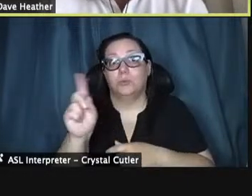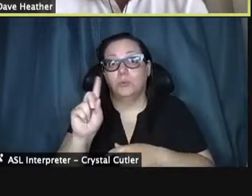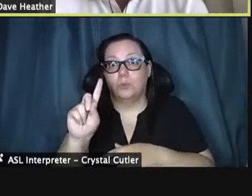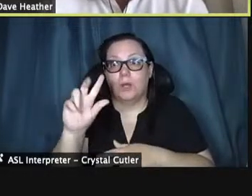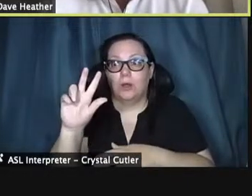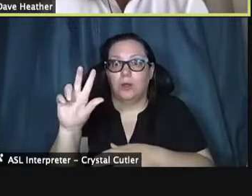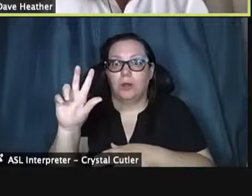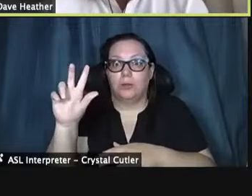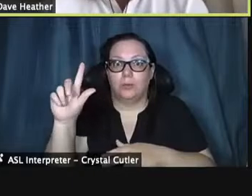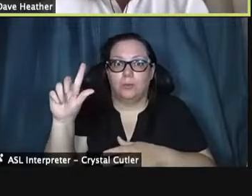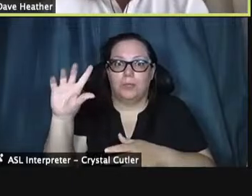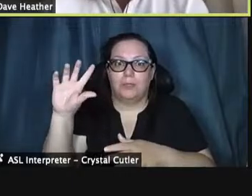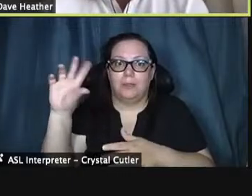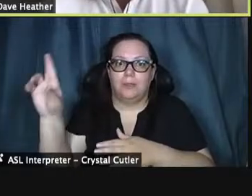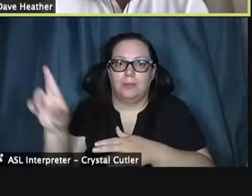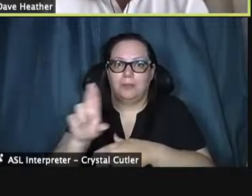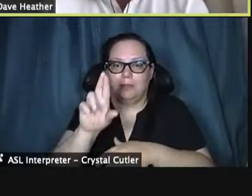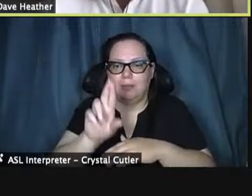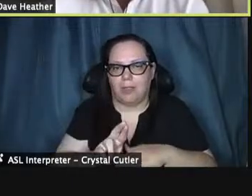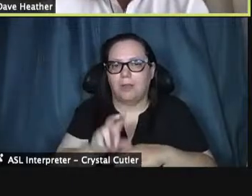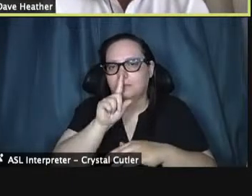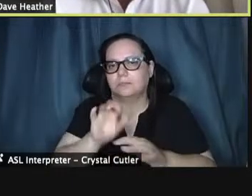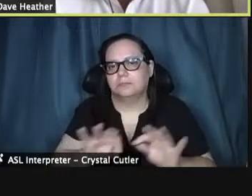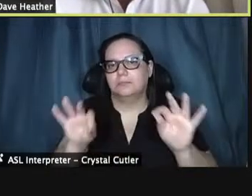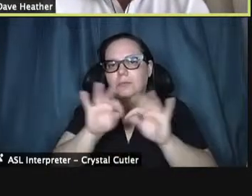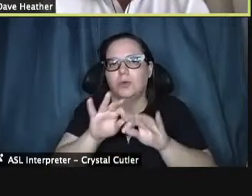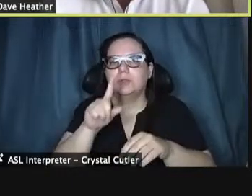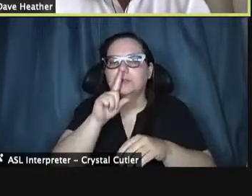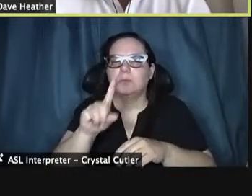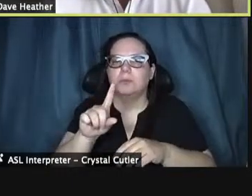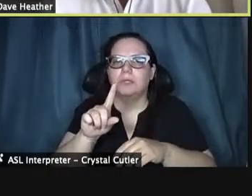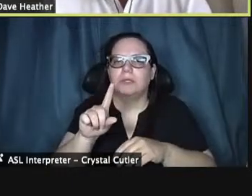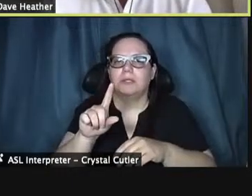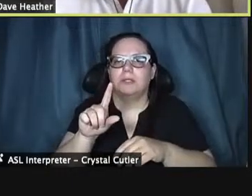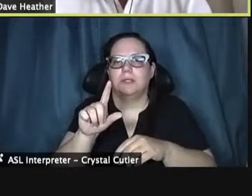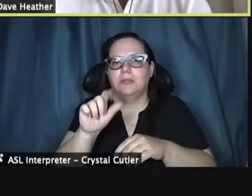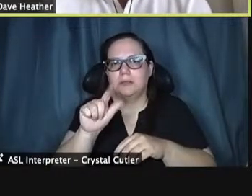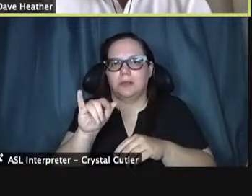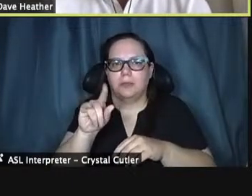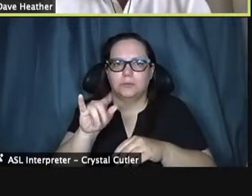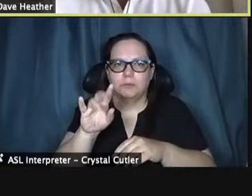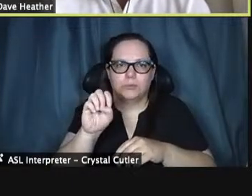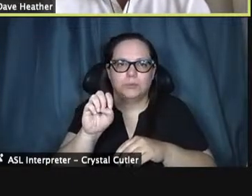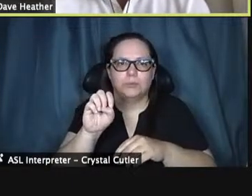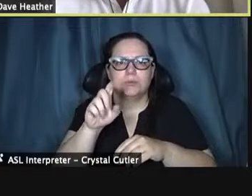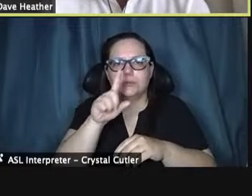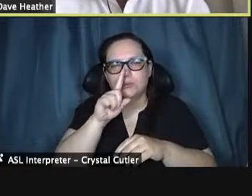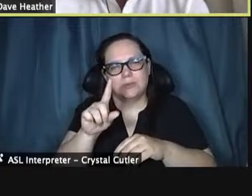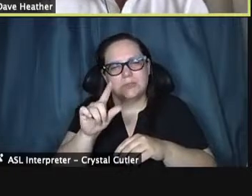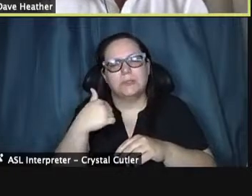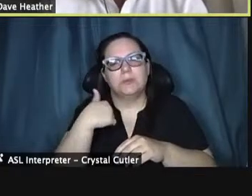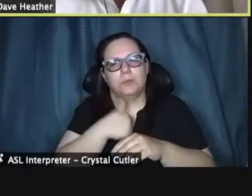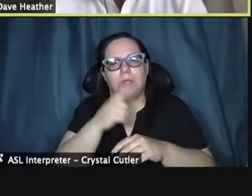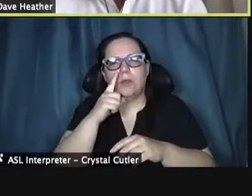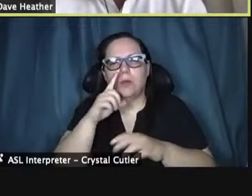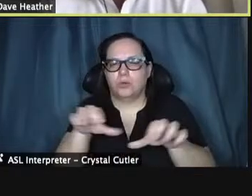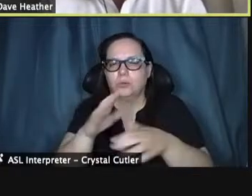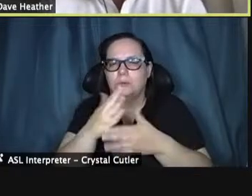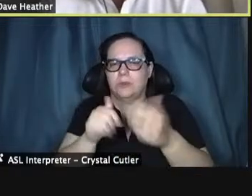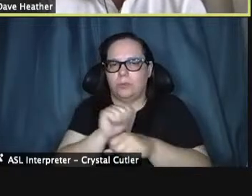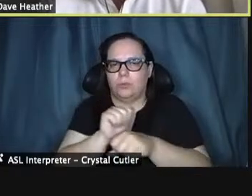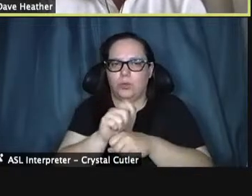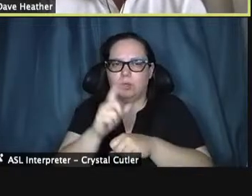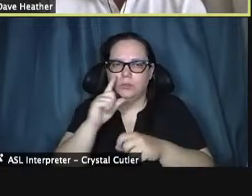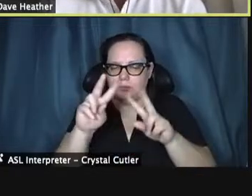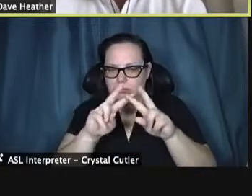attitude that we land is also very important. So the attitude of the lander. So we are doing some work to characterize the landing